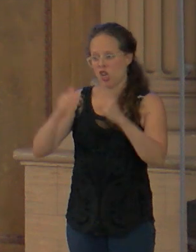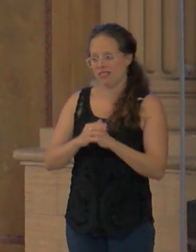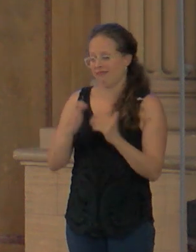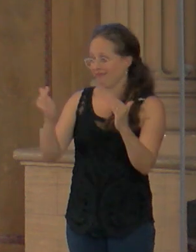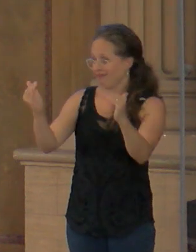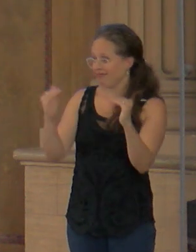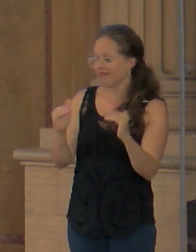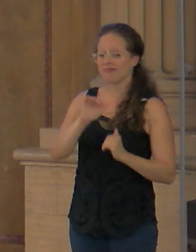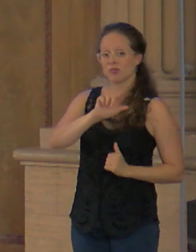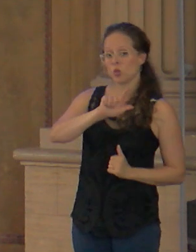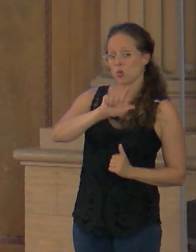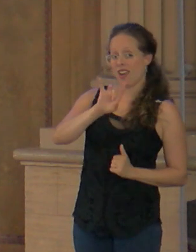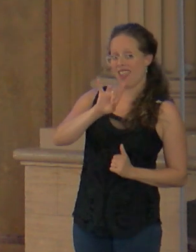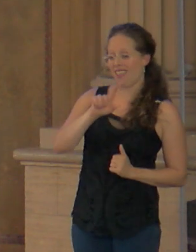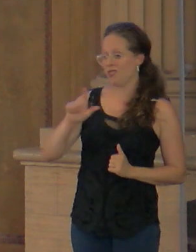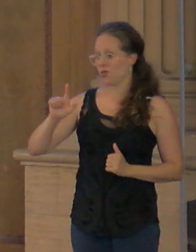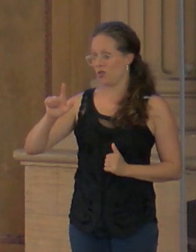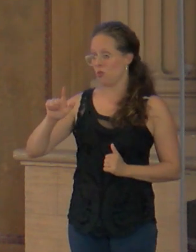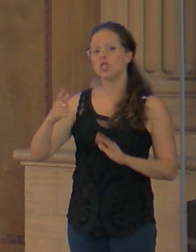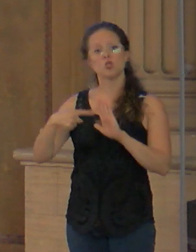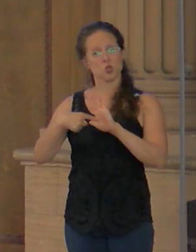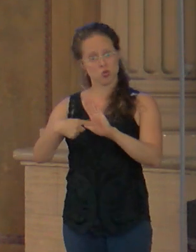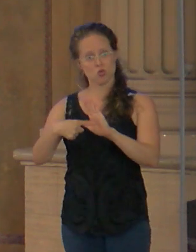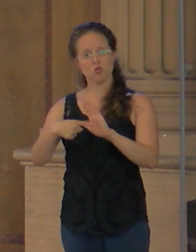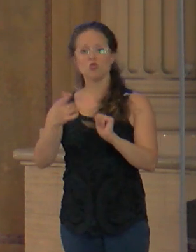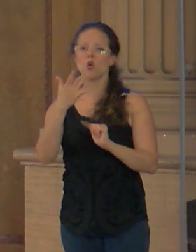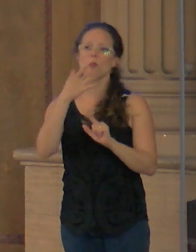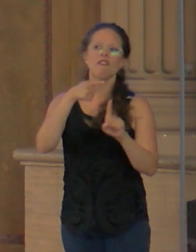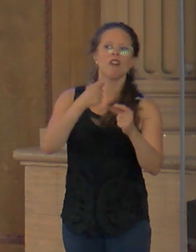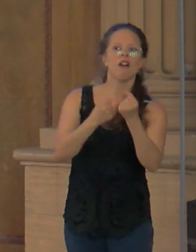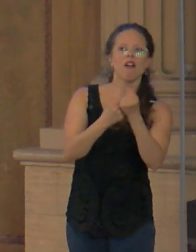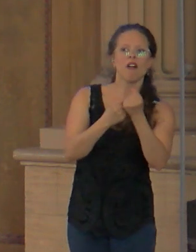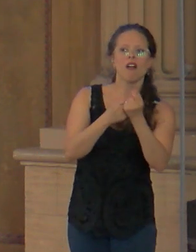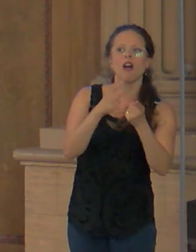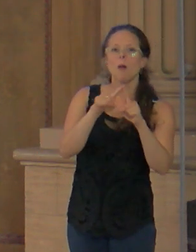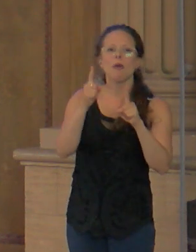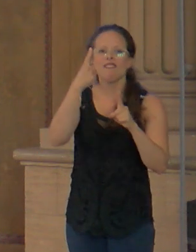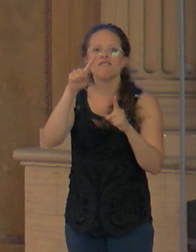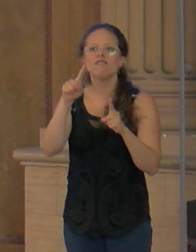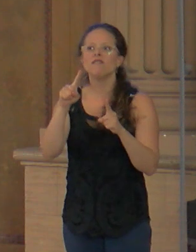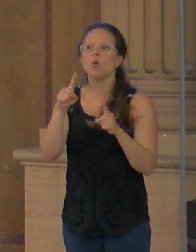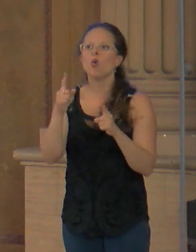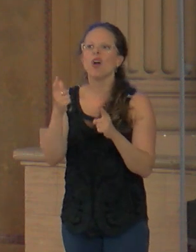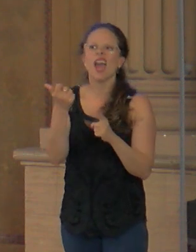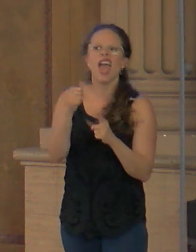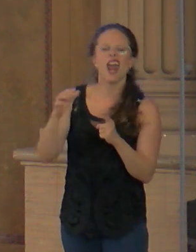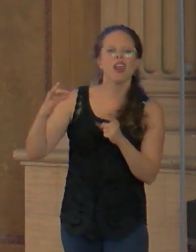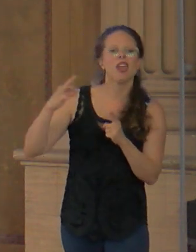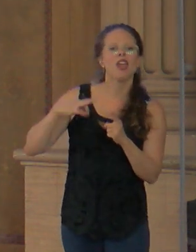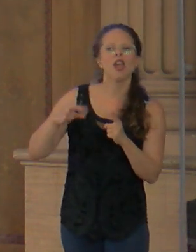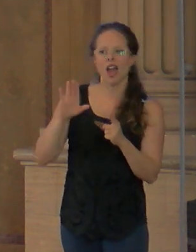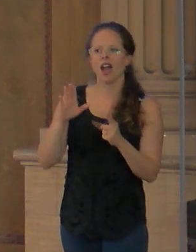28:21, "To show partiality is not good, but for a piece of bread a man will do wrong."